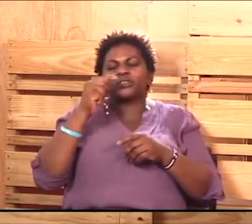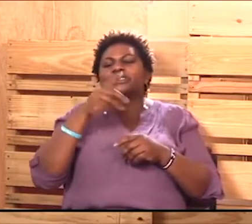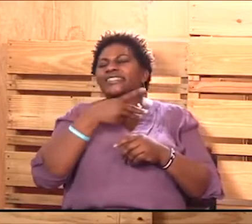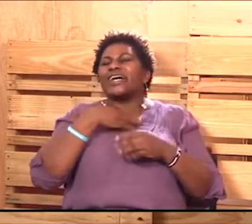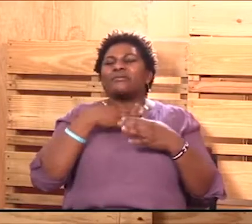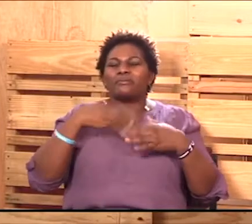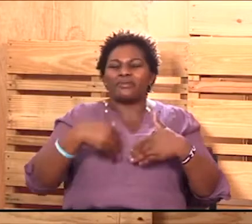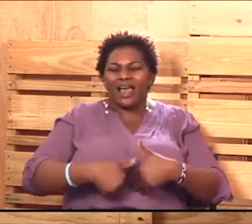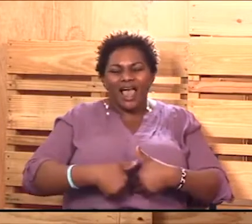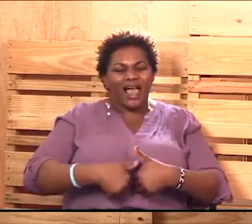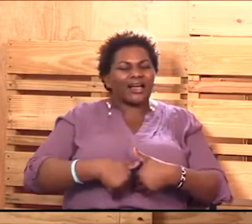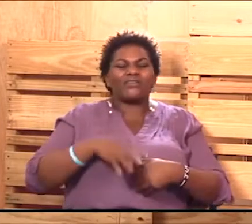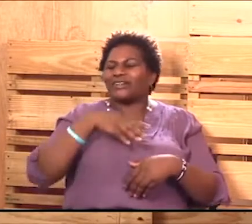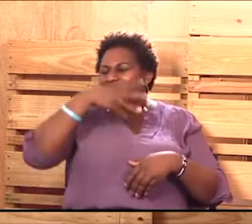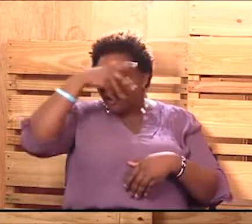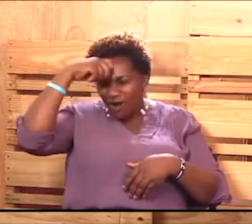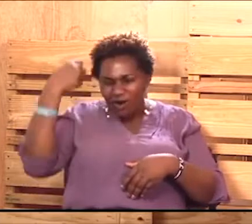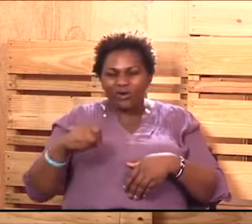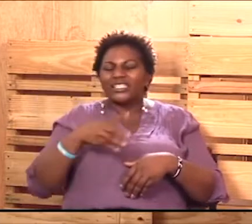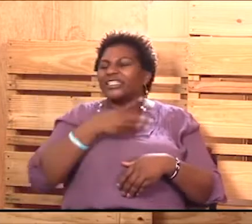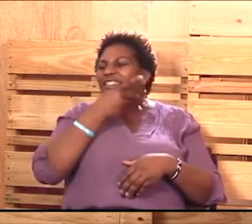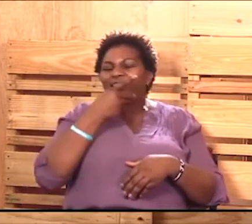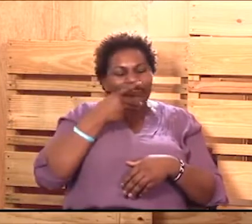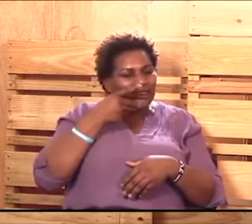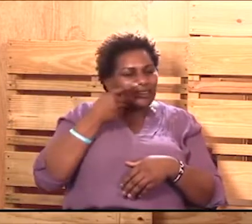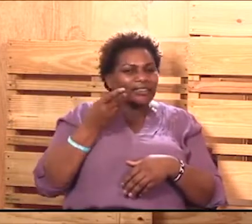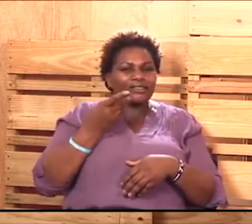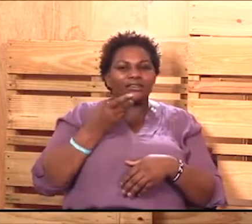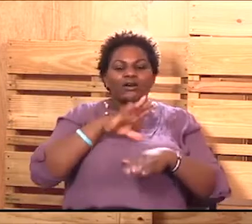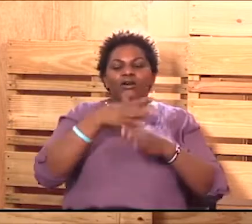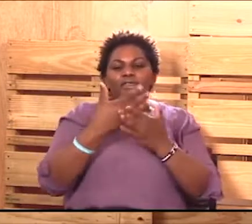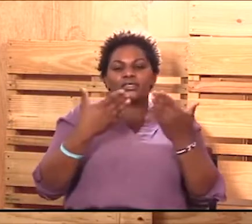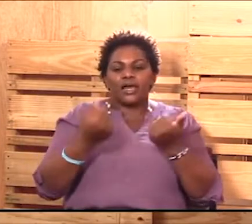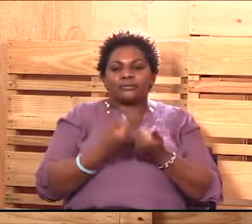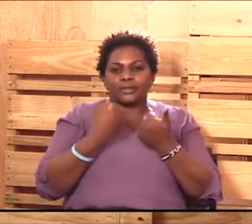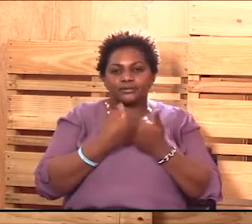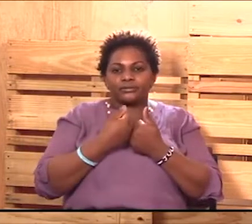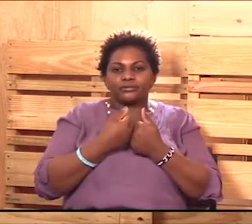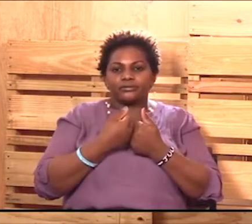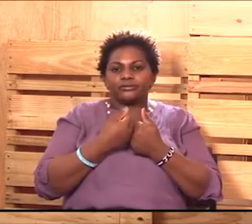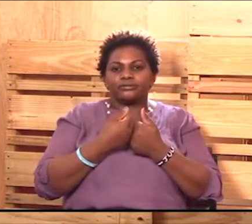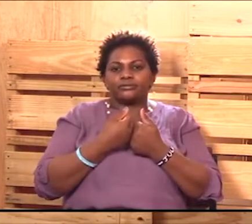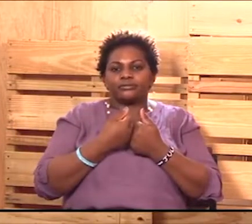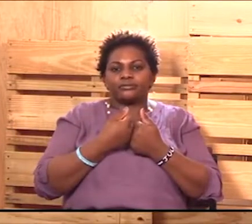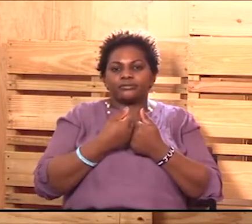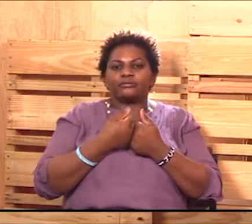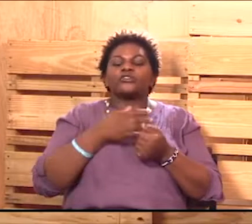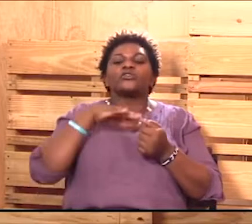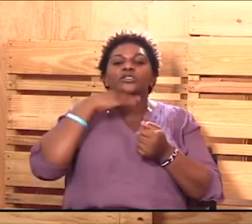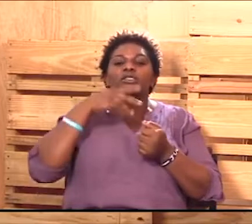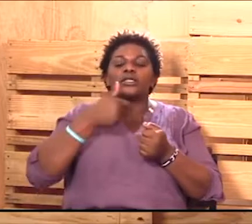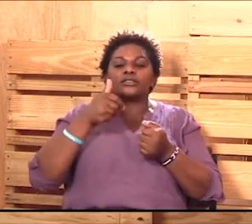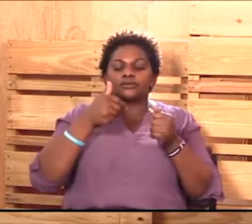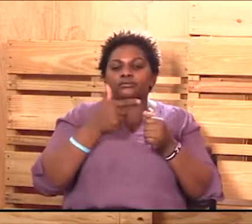gone through hot place. It is dry. You know, all these things are happening to us. And yet you want to kill us like